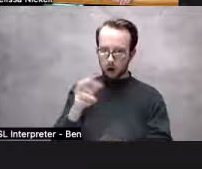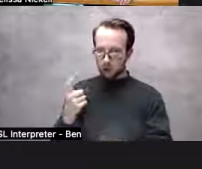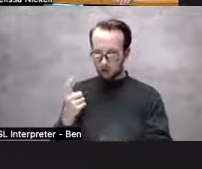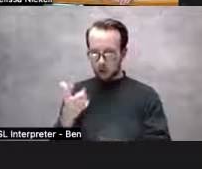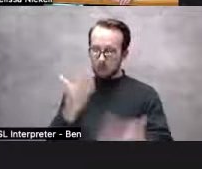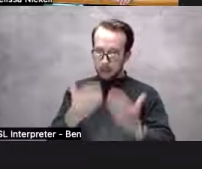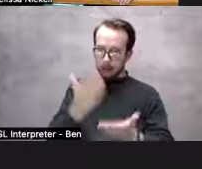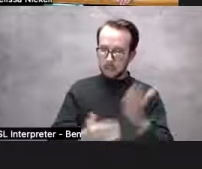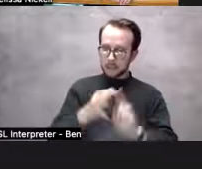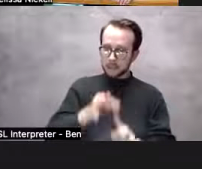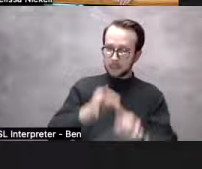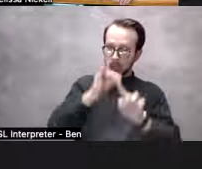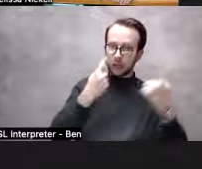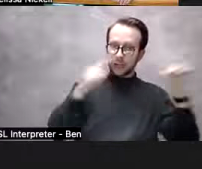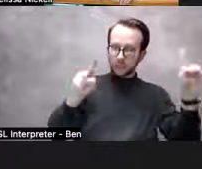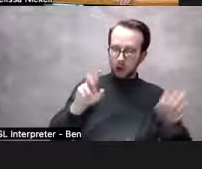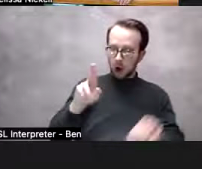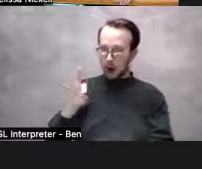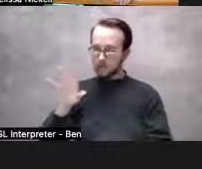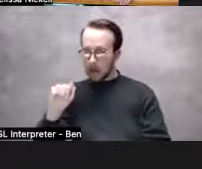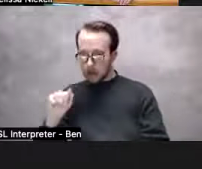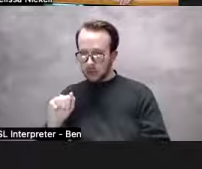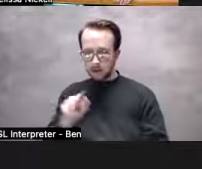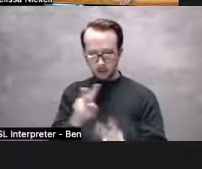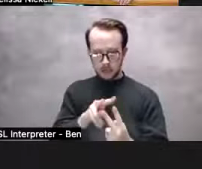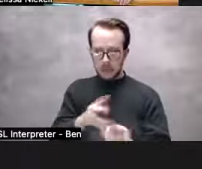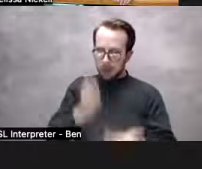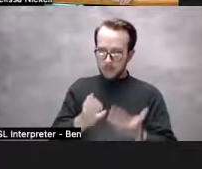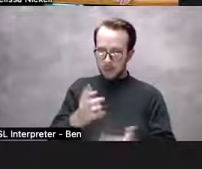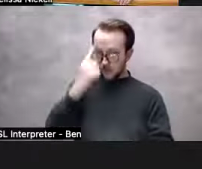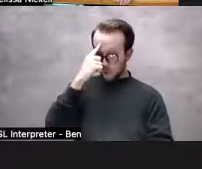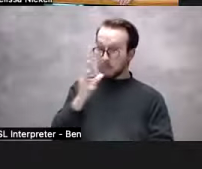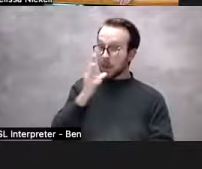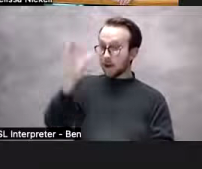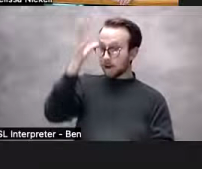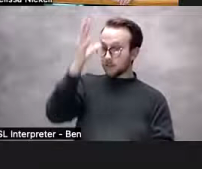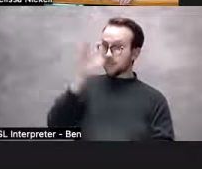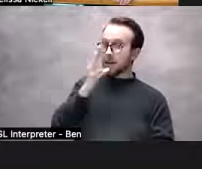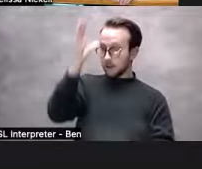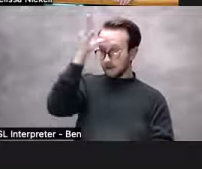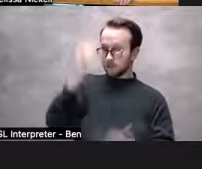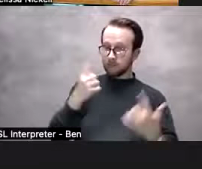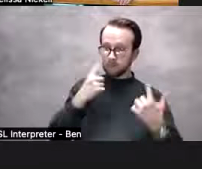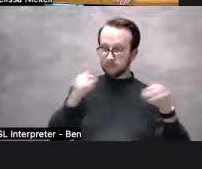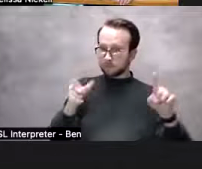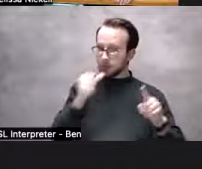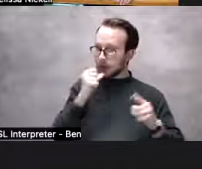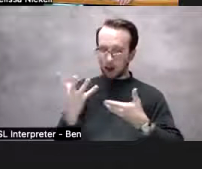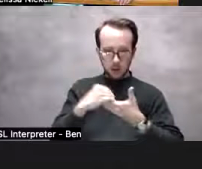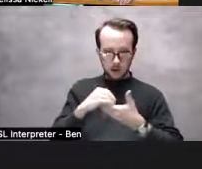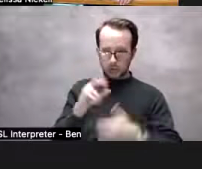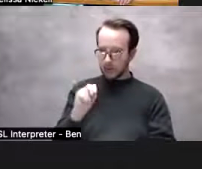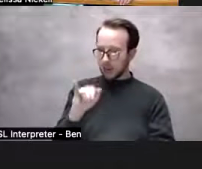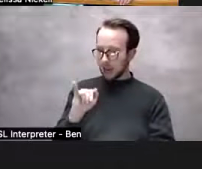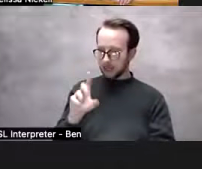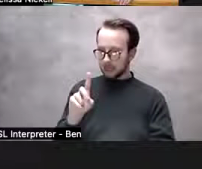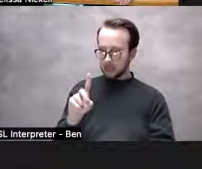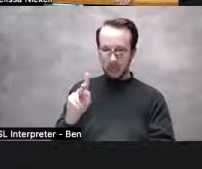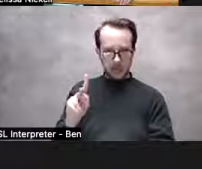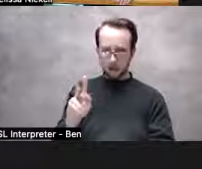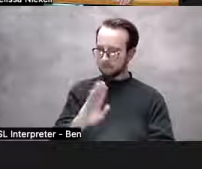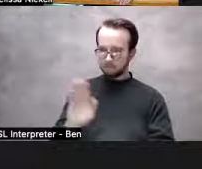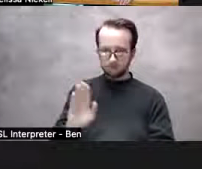for R21s, but for the parent announcements, NIDDK does not participate. Okay, so you want to check this. If